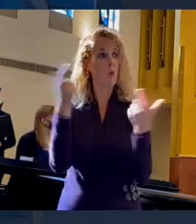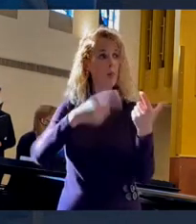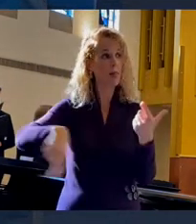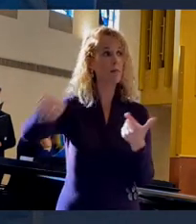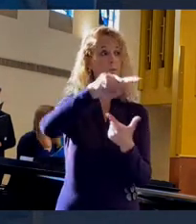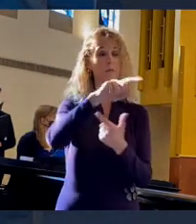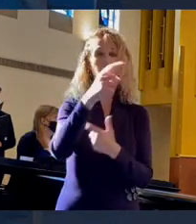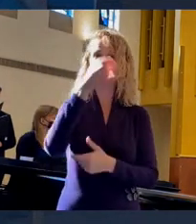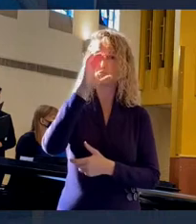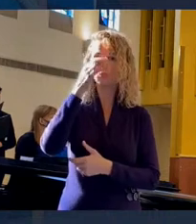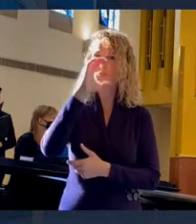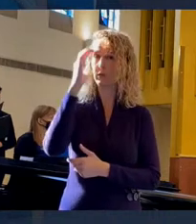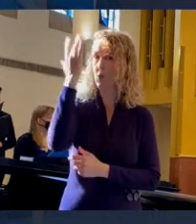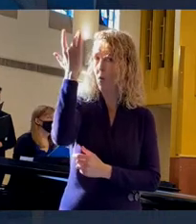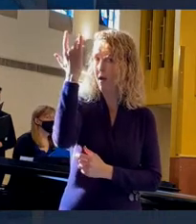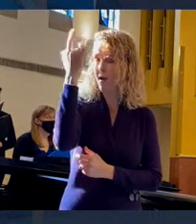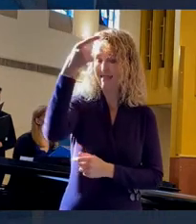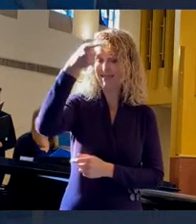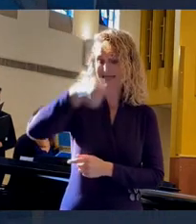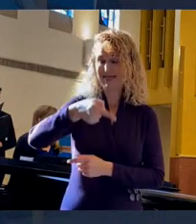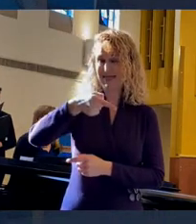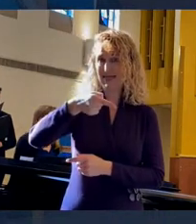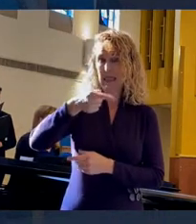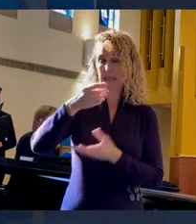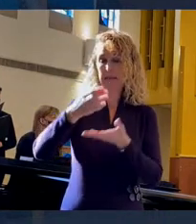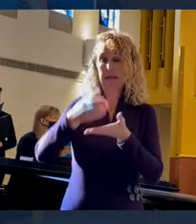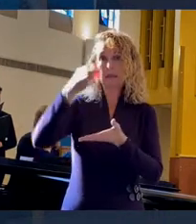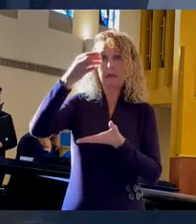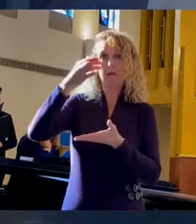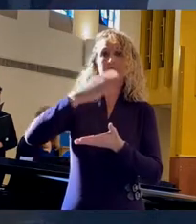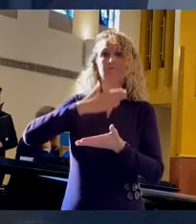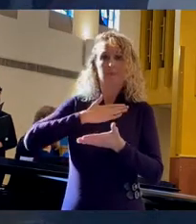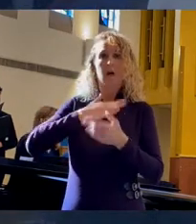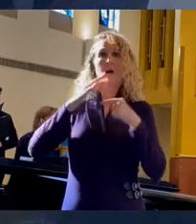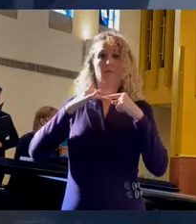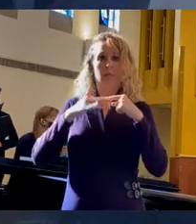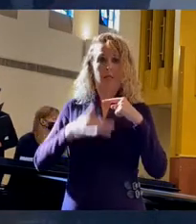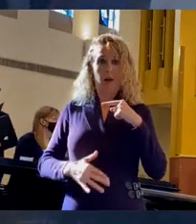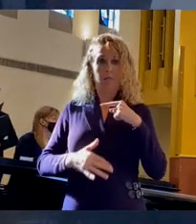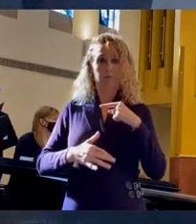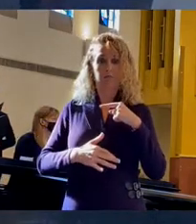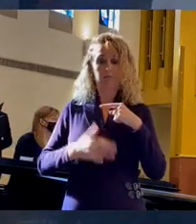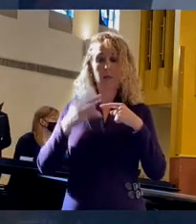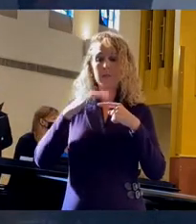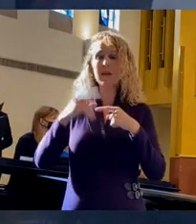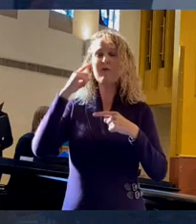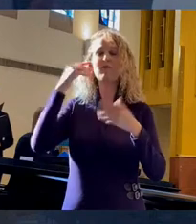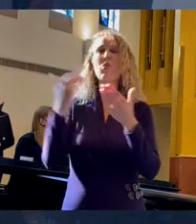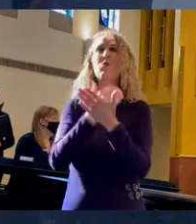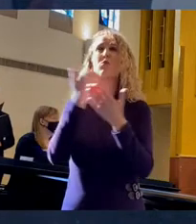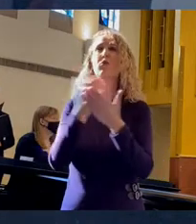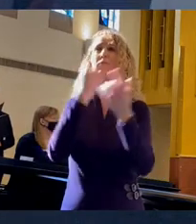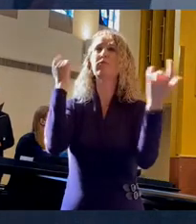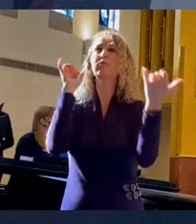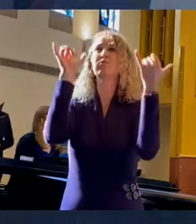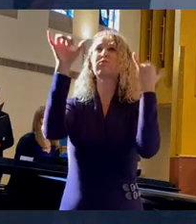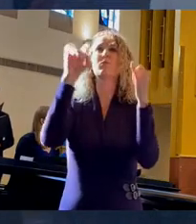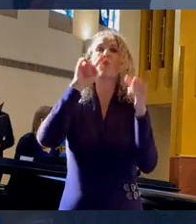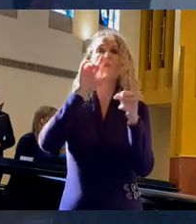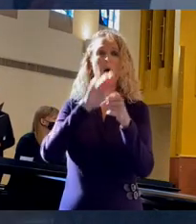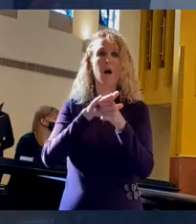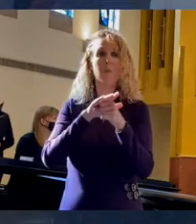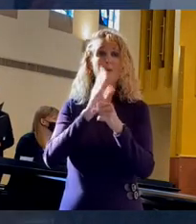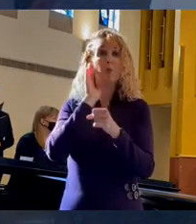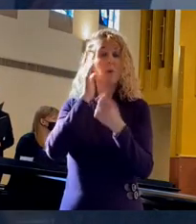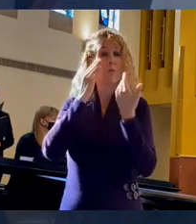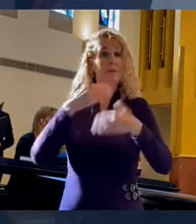of you, and drink from it, for this is the chalice of my blood, the blood of the new and eternal covenant, which